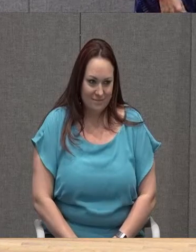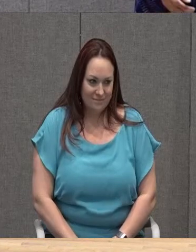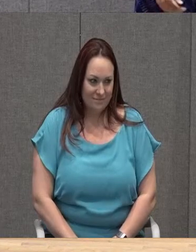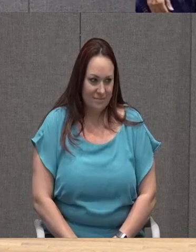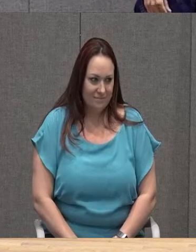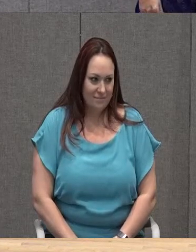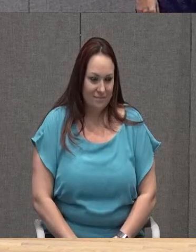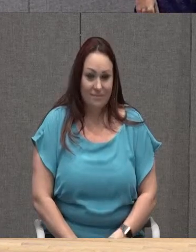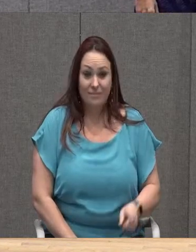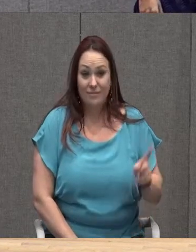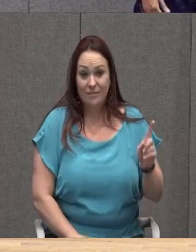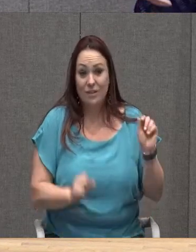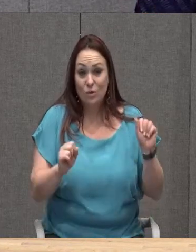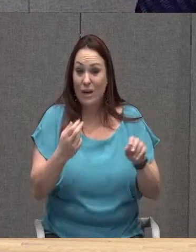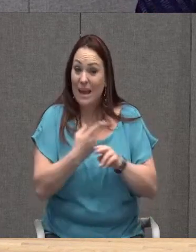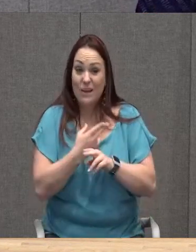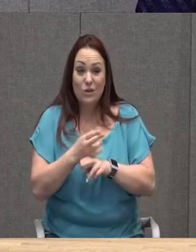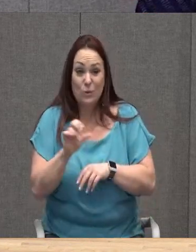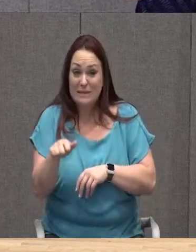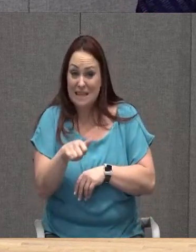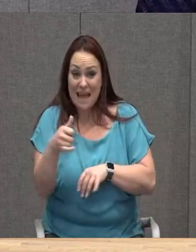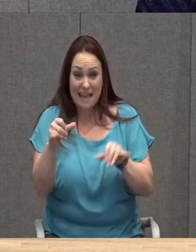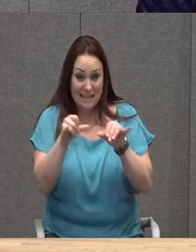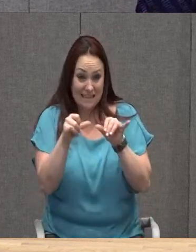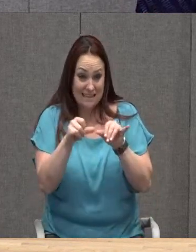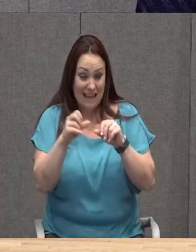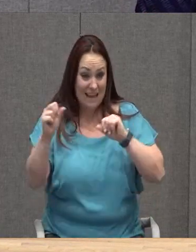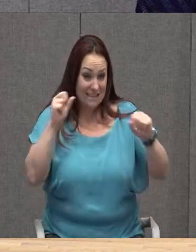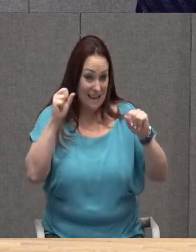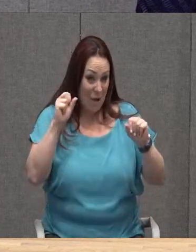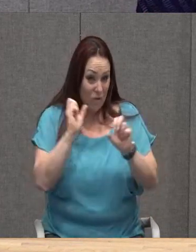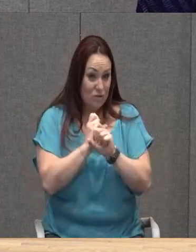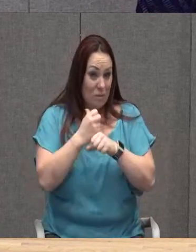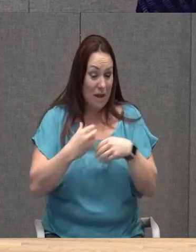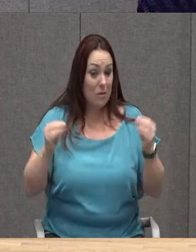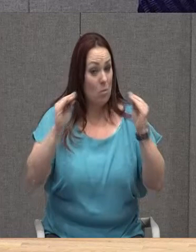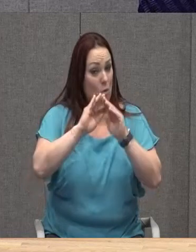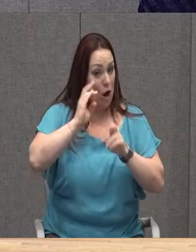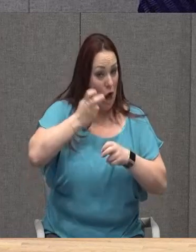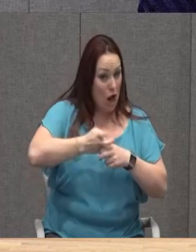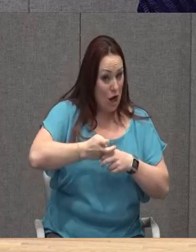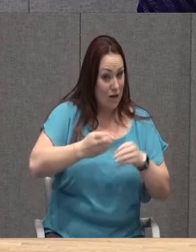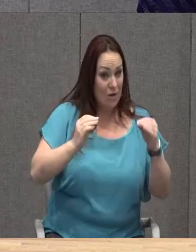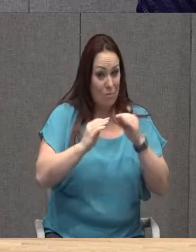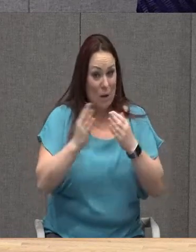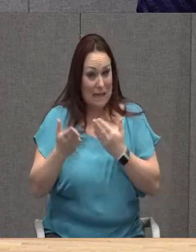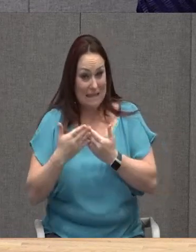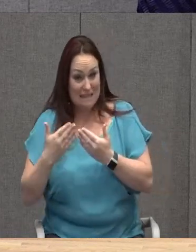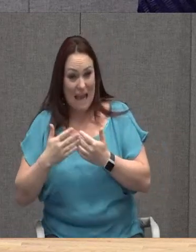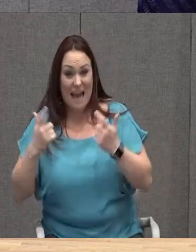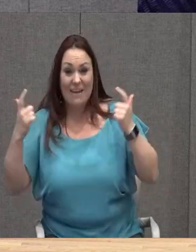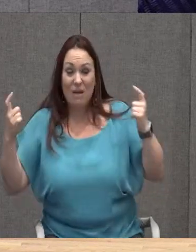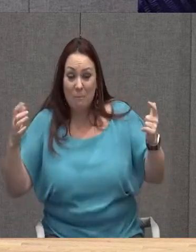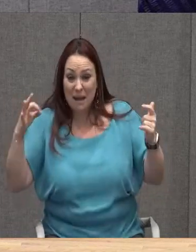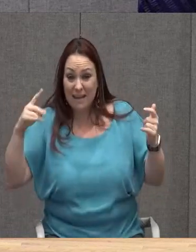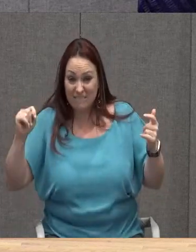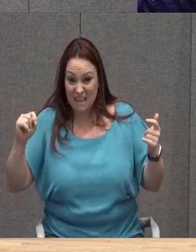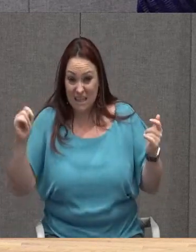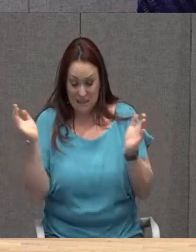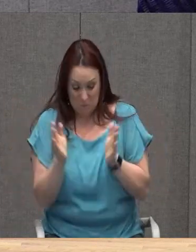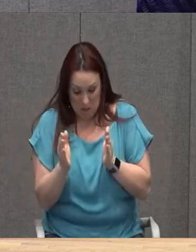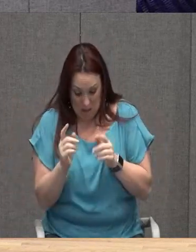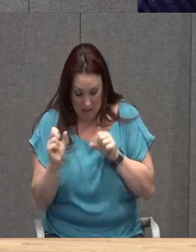hacer. So you could use any size towel to make it harder or easier. I have big feet. A small towel would be a